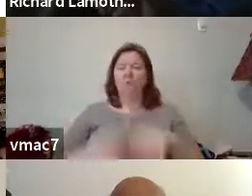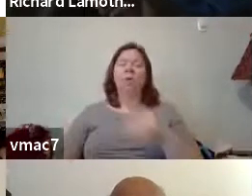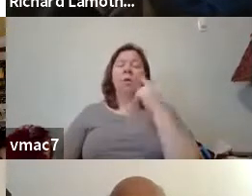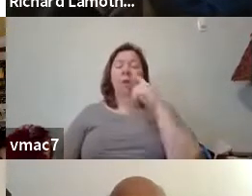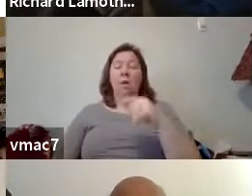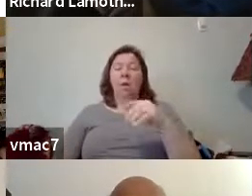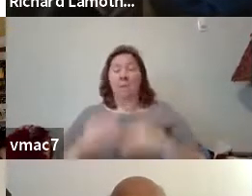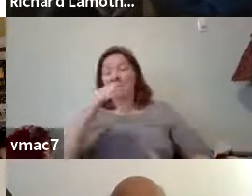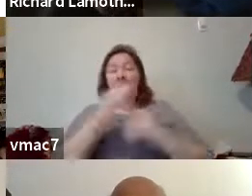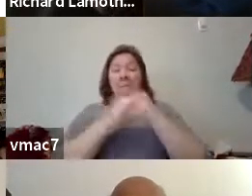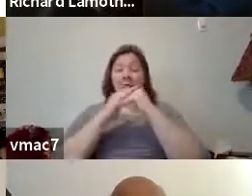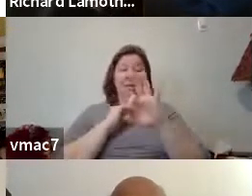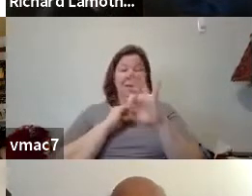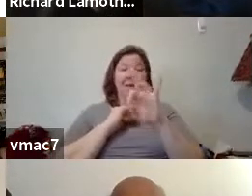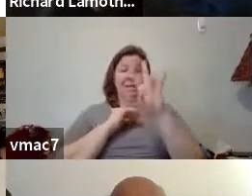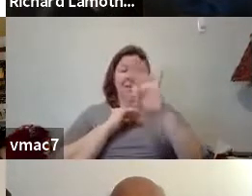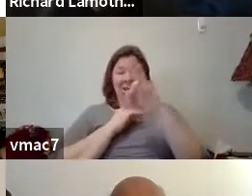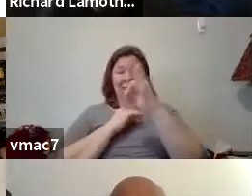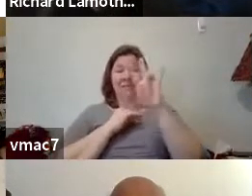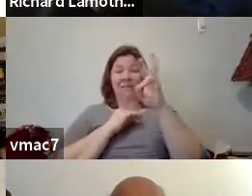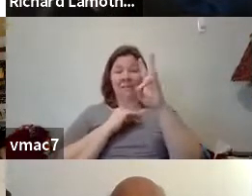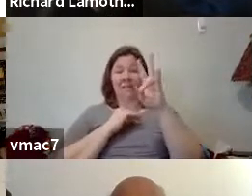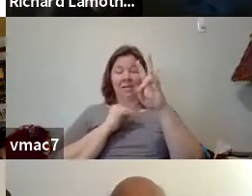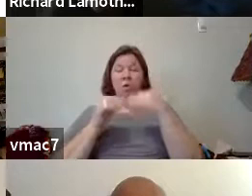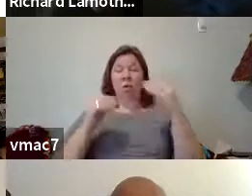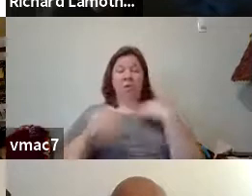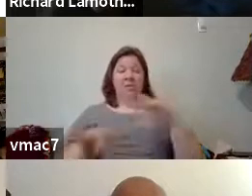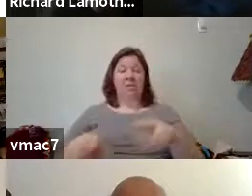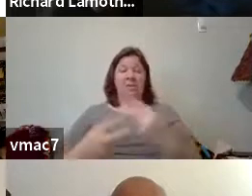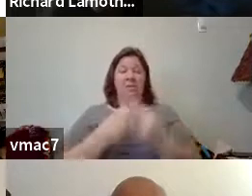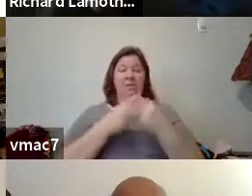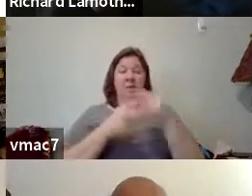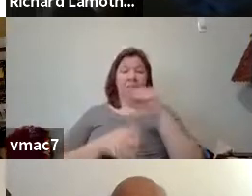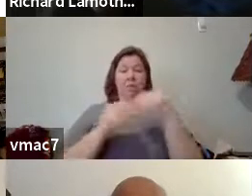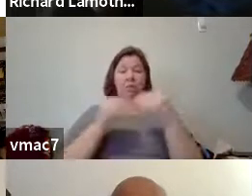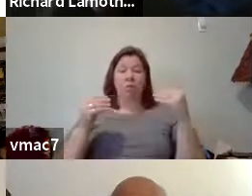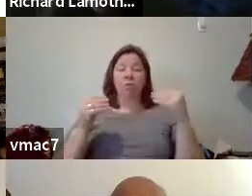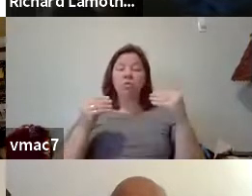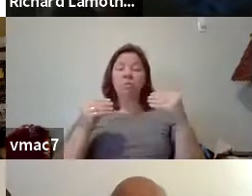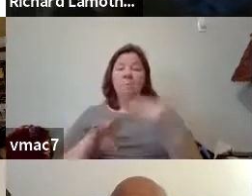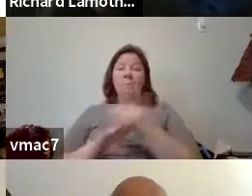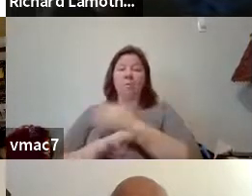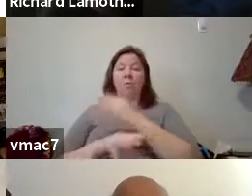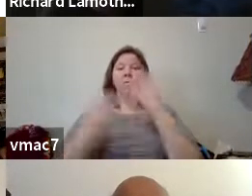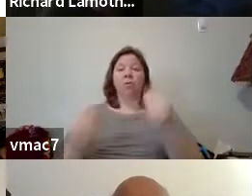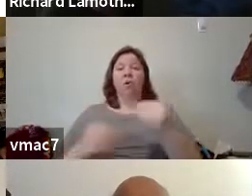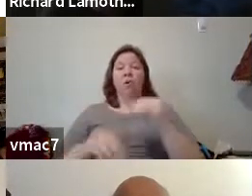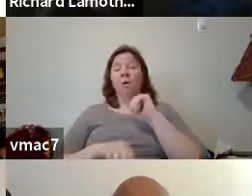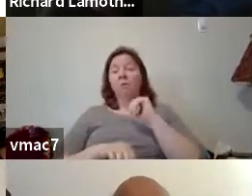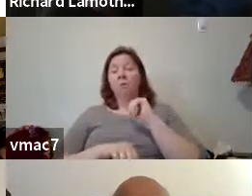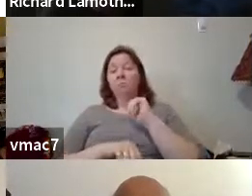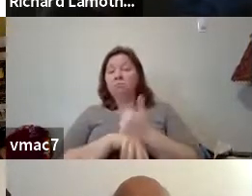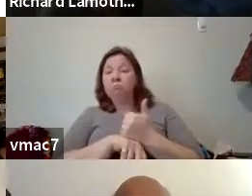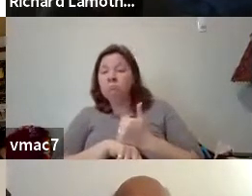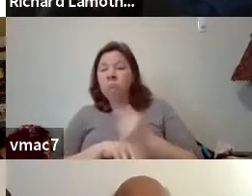valuable. You'll say 50 if you get in before the soft launch starts, which is not much money to some, but it's a lot